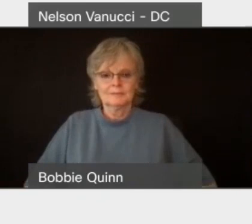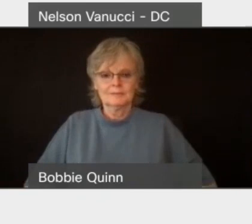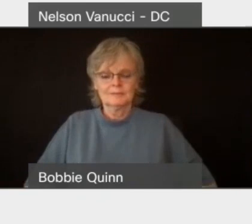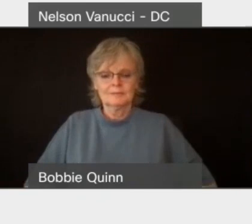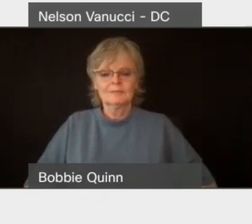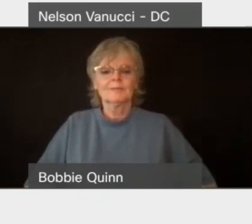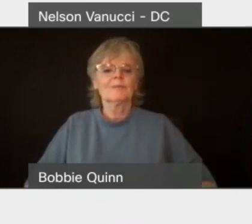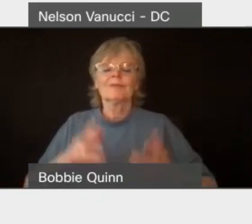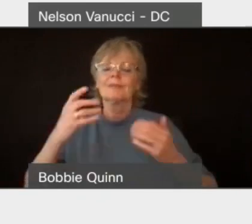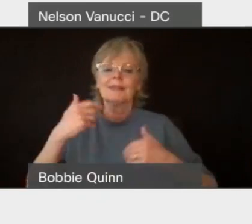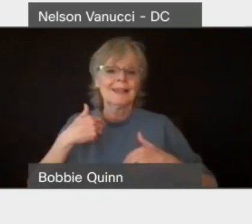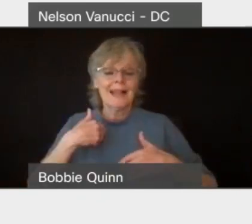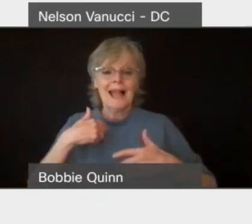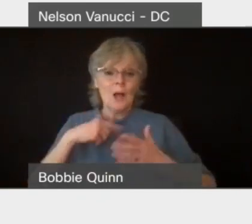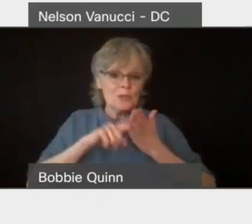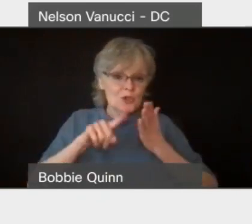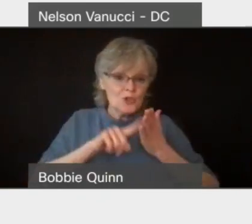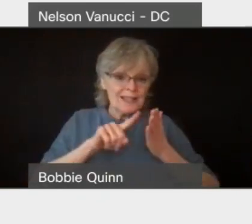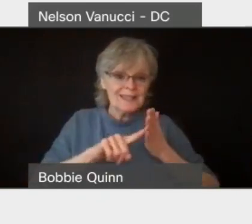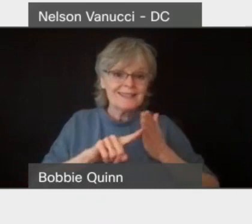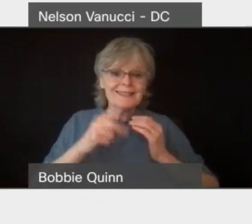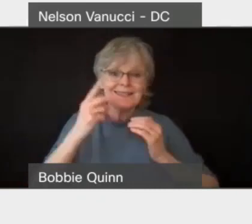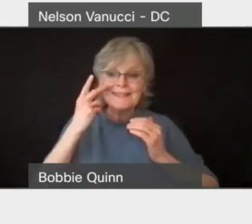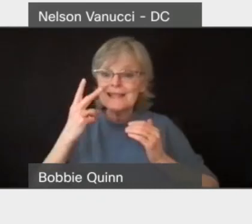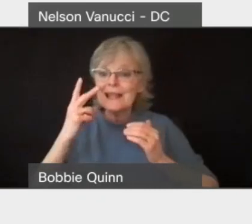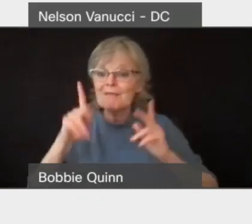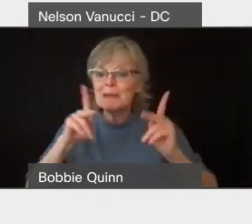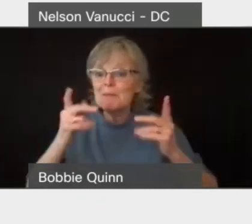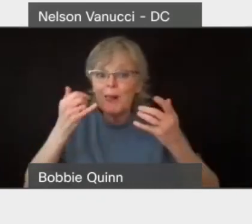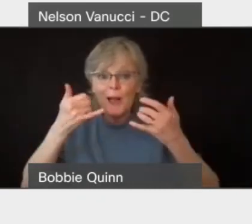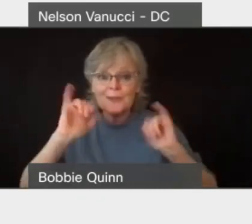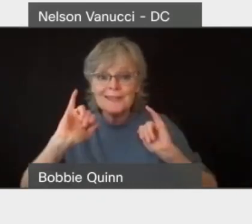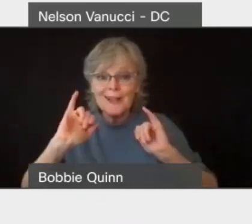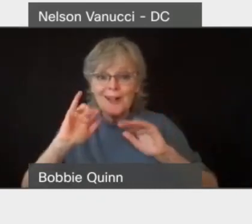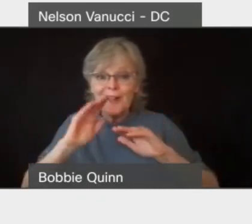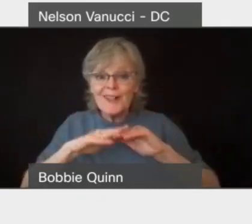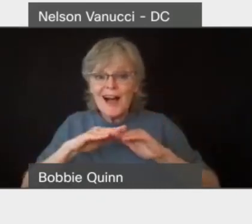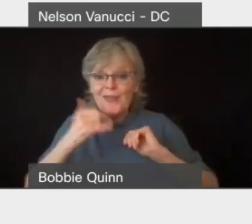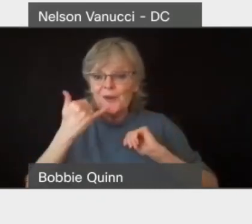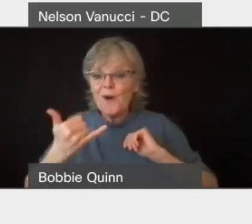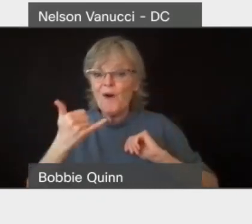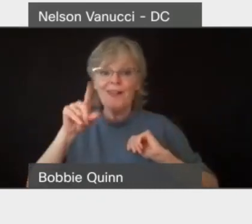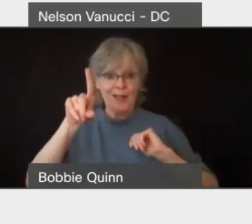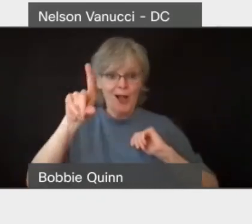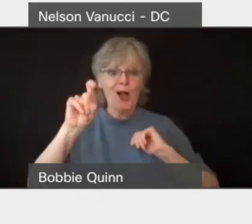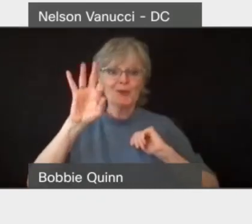I was just checking to see if we're still people here. There are 190 people here.